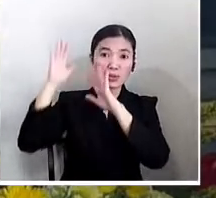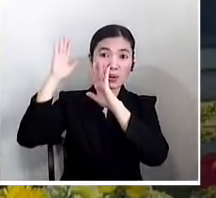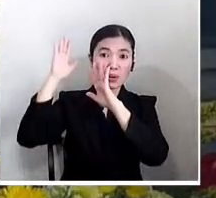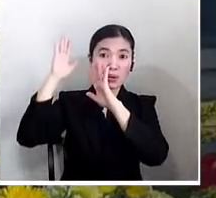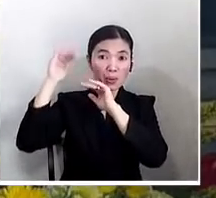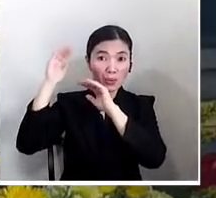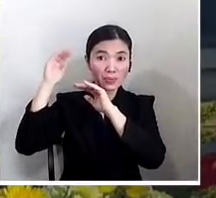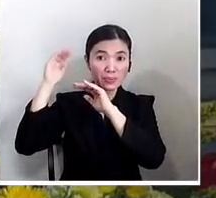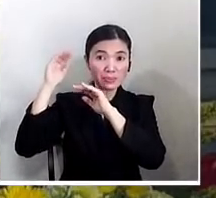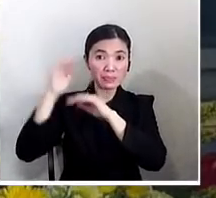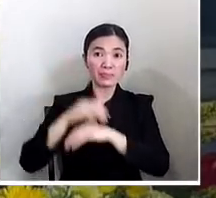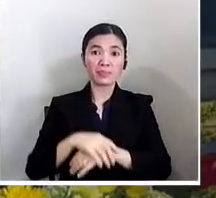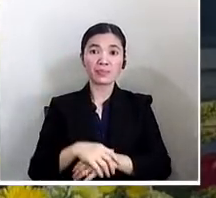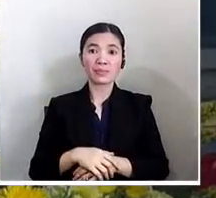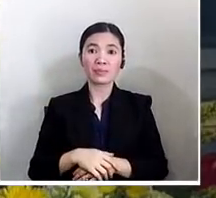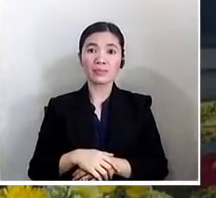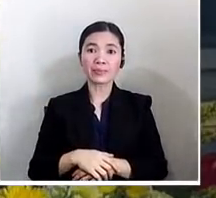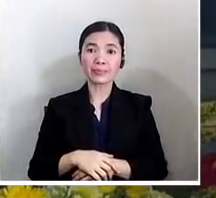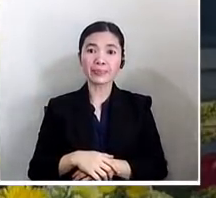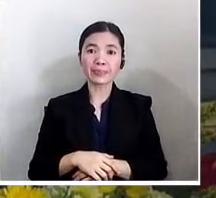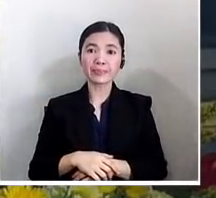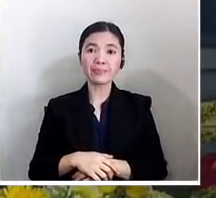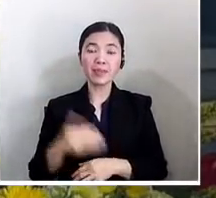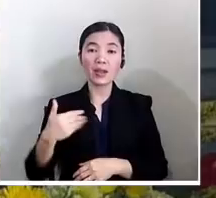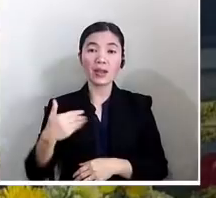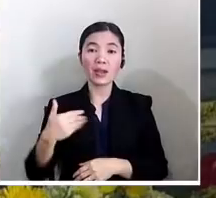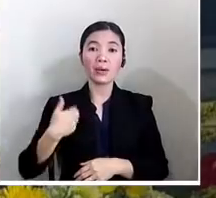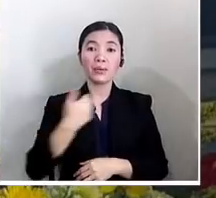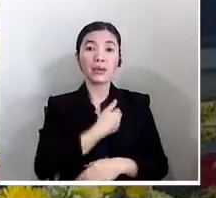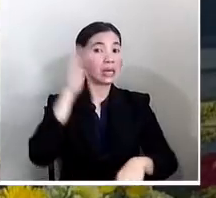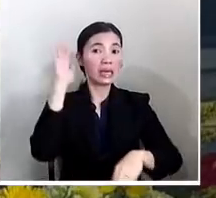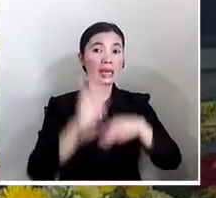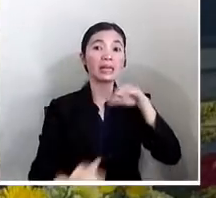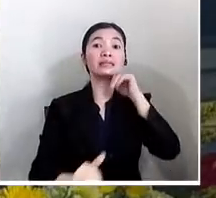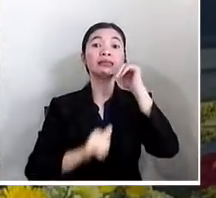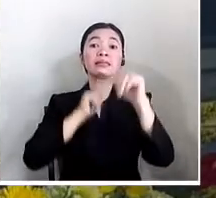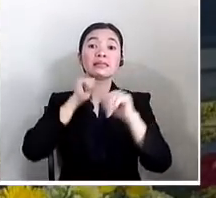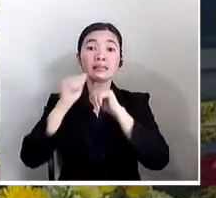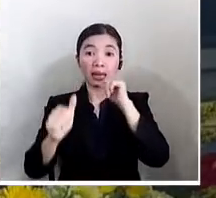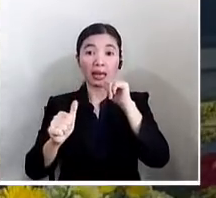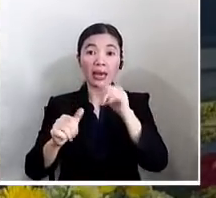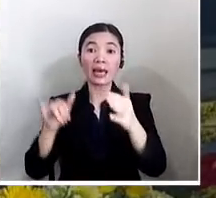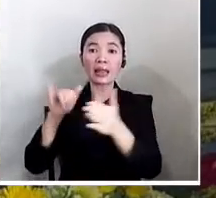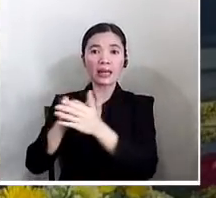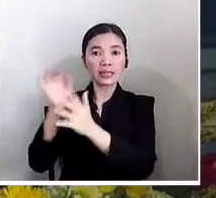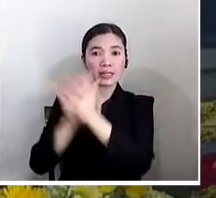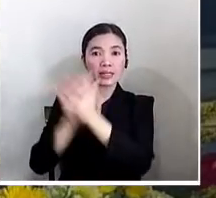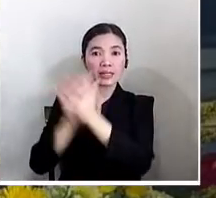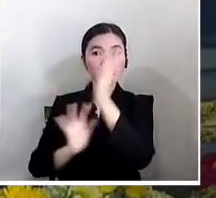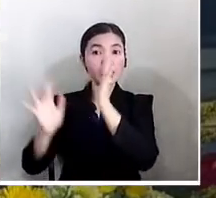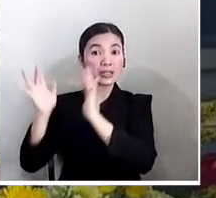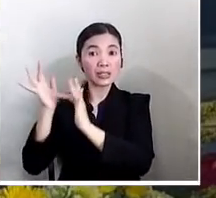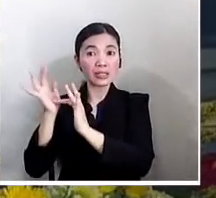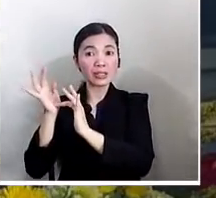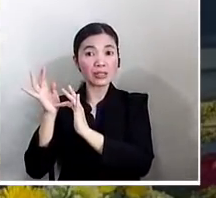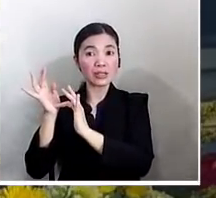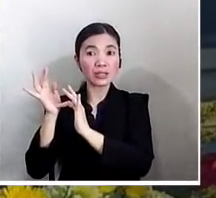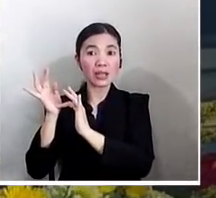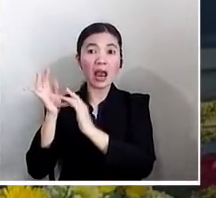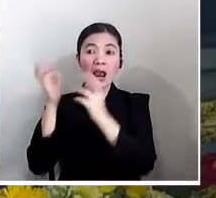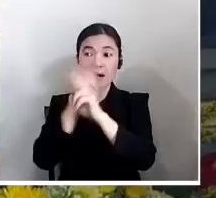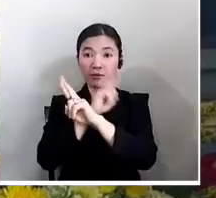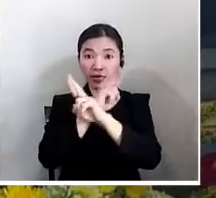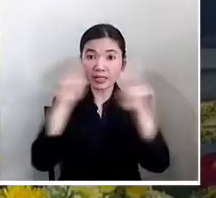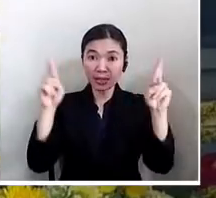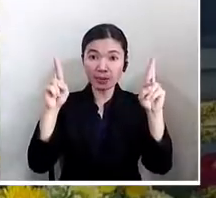Him. We cannot deny the fact that Jesus already redeemed and